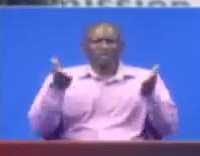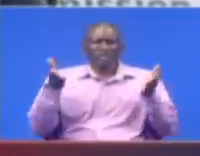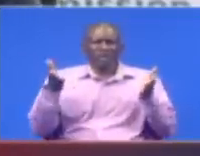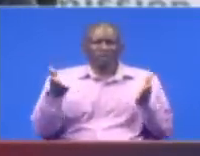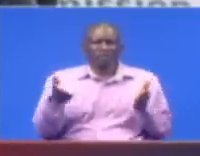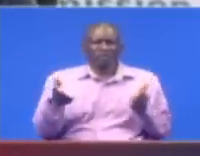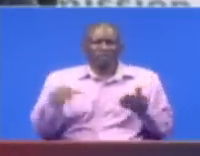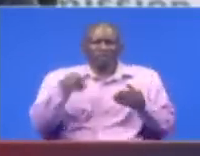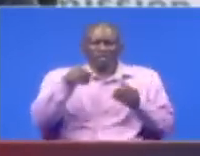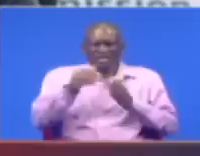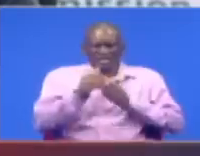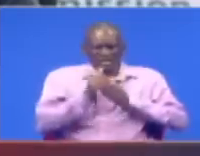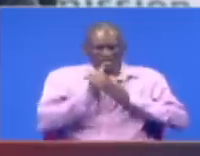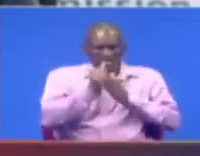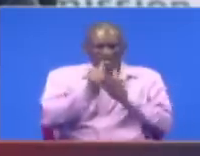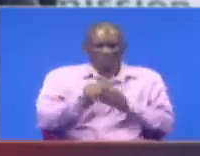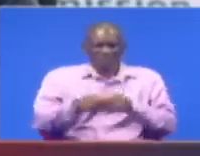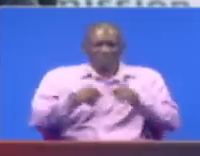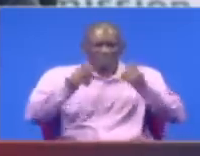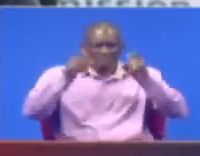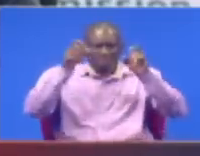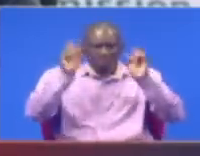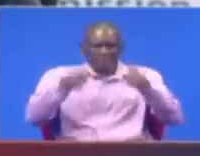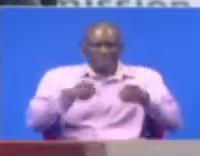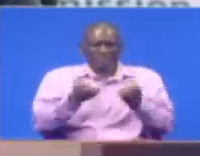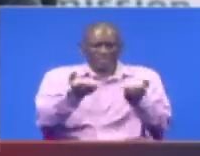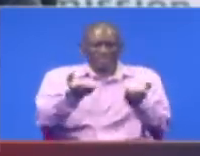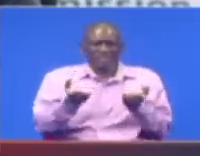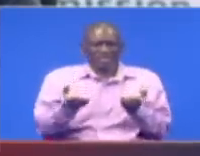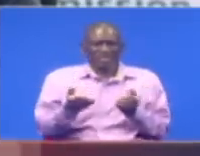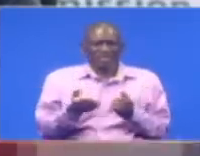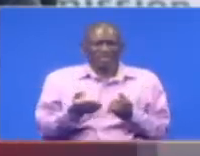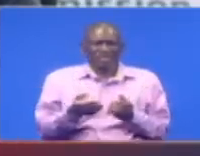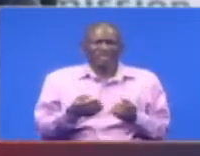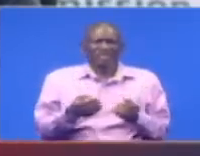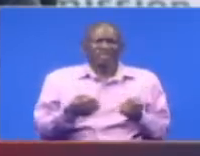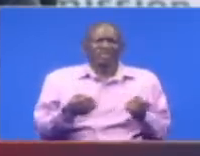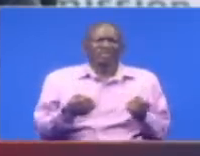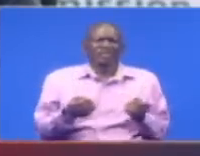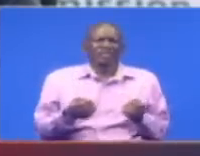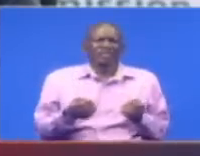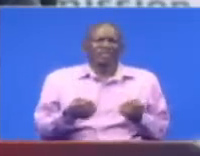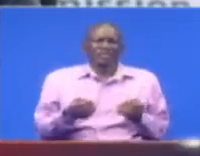And that leadership must of necessity lead to the